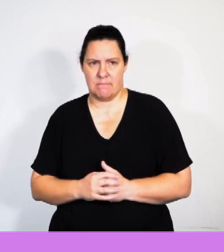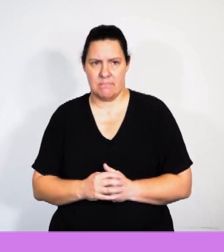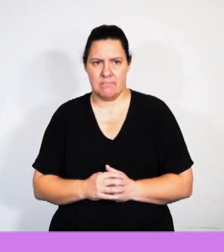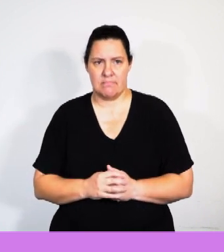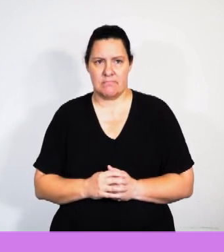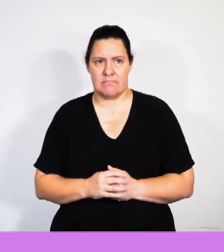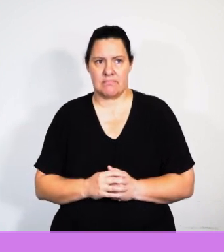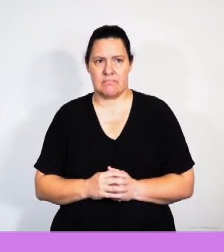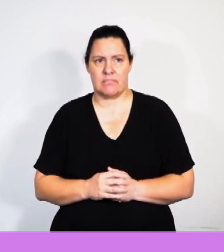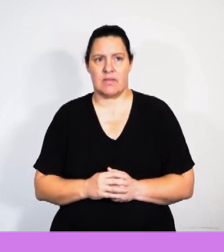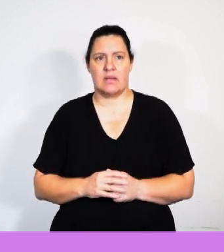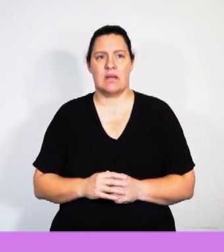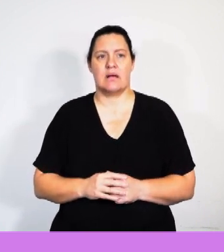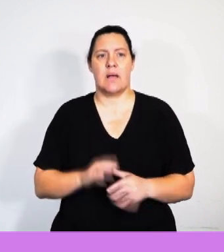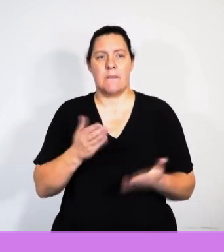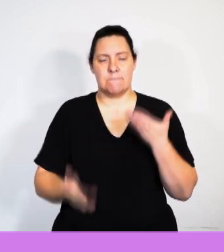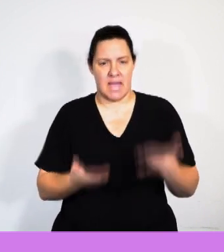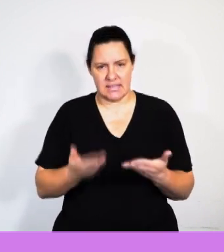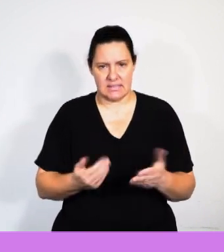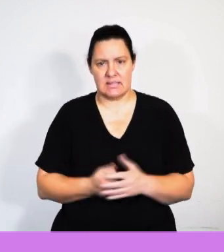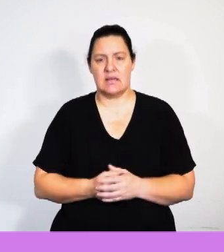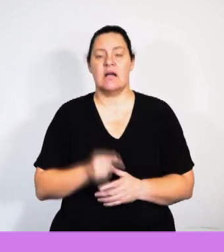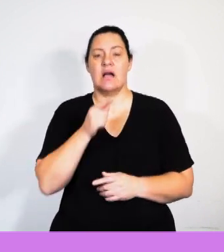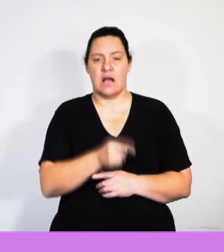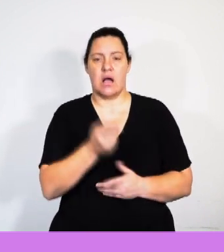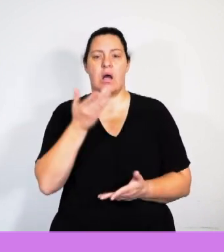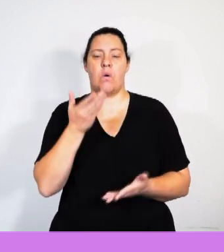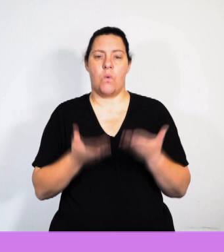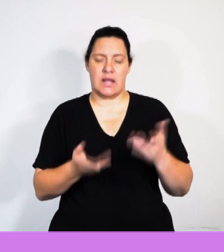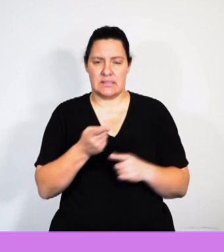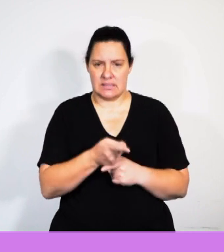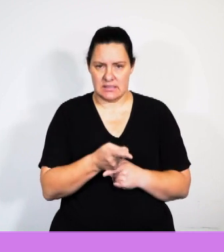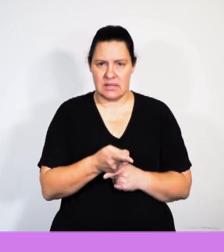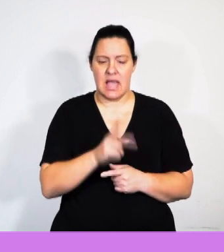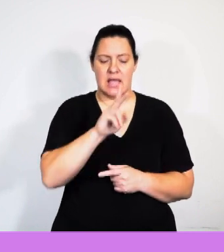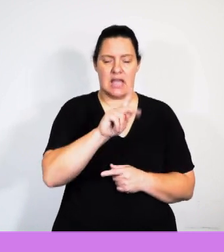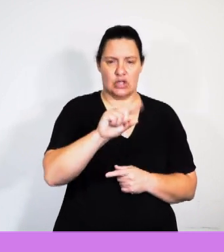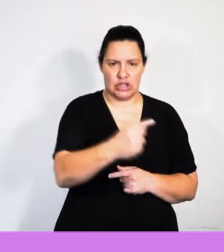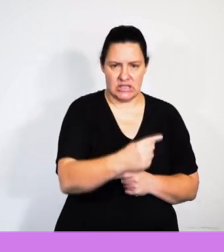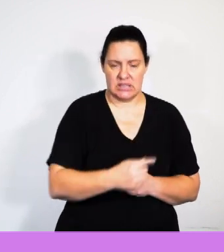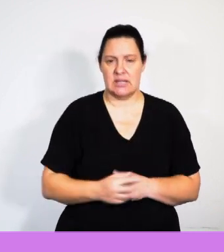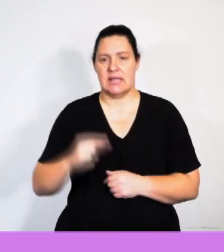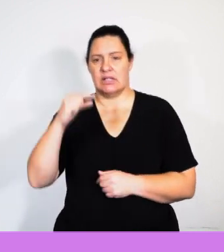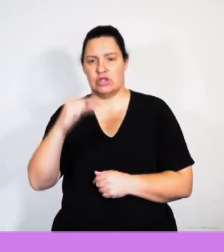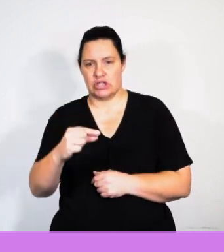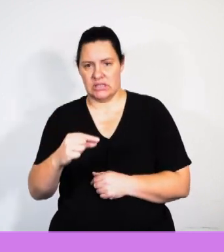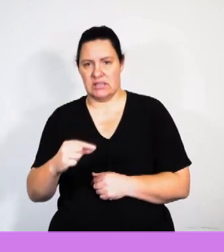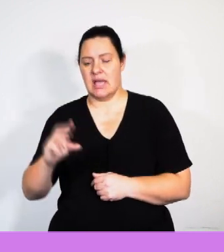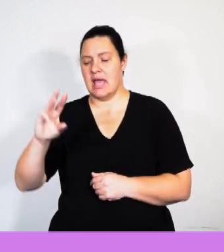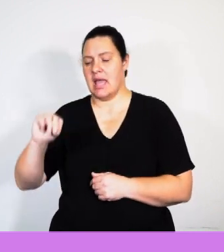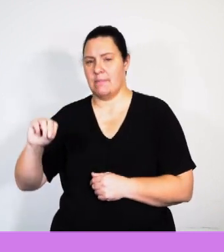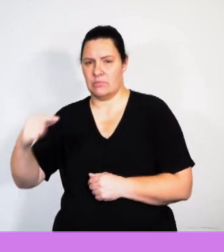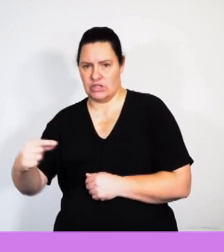milliliters. We measure mass, commonly referred to as weight, in kilograms, grams,